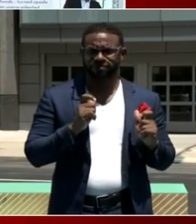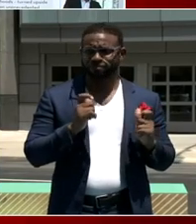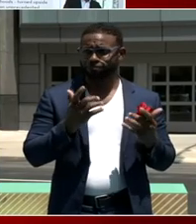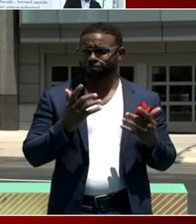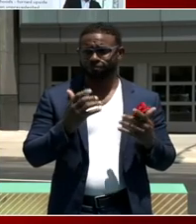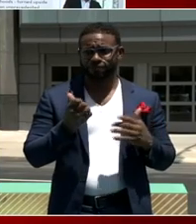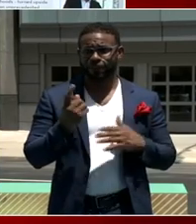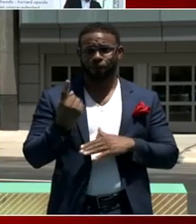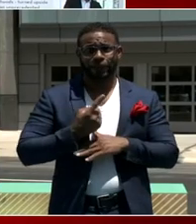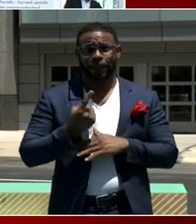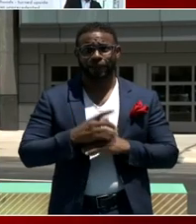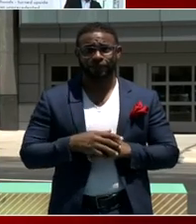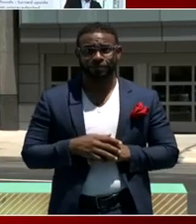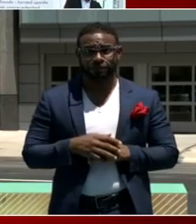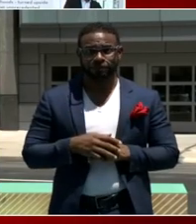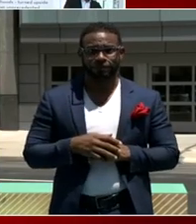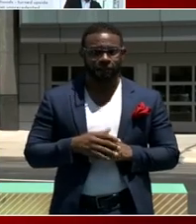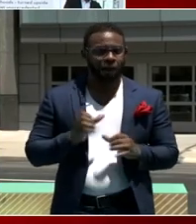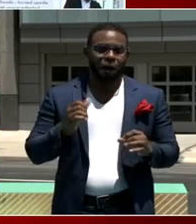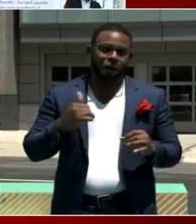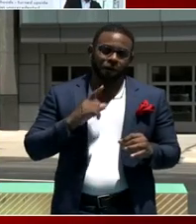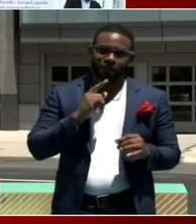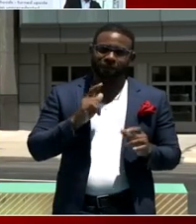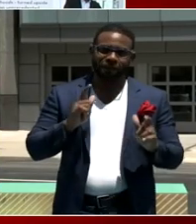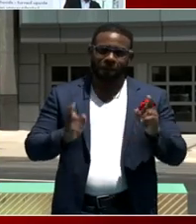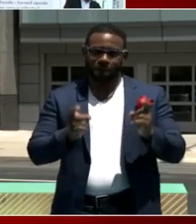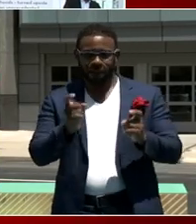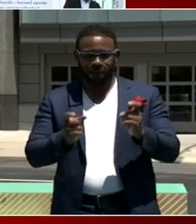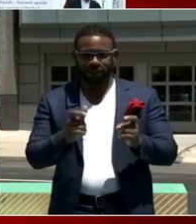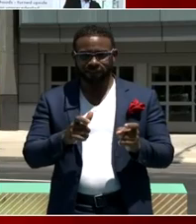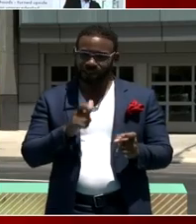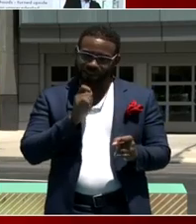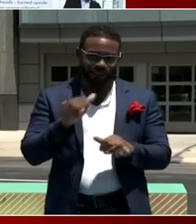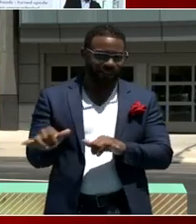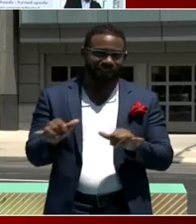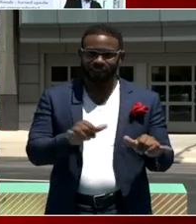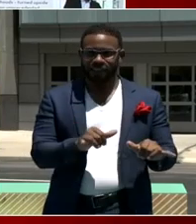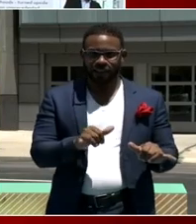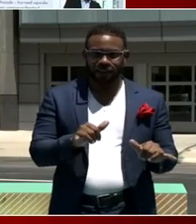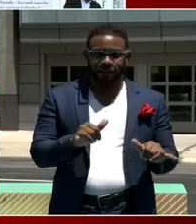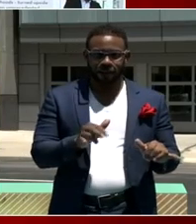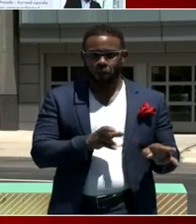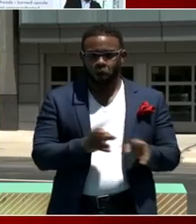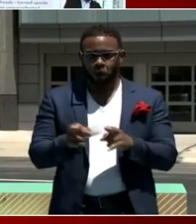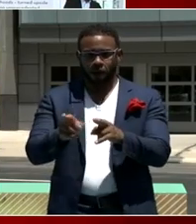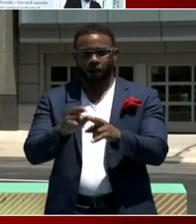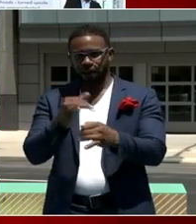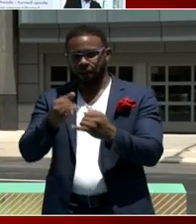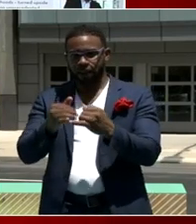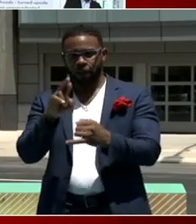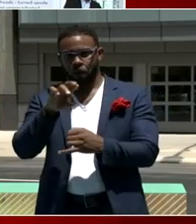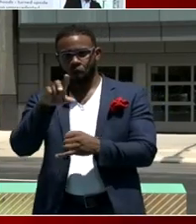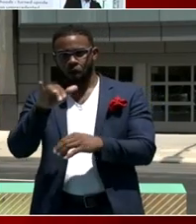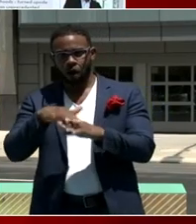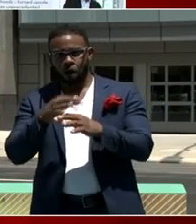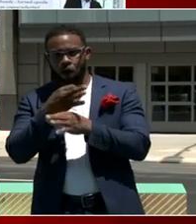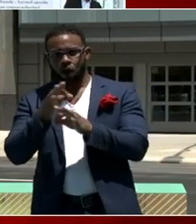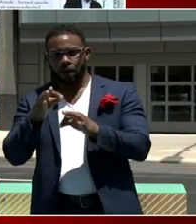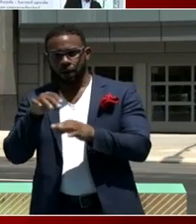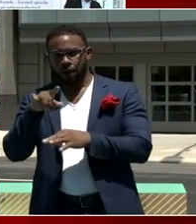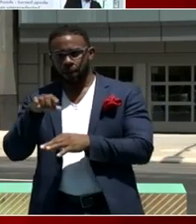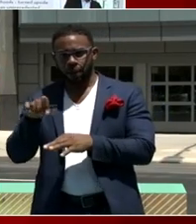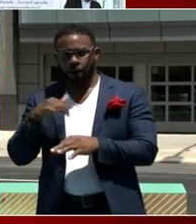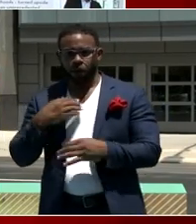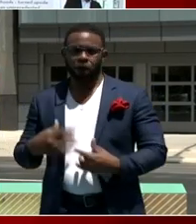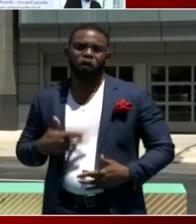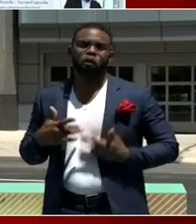in several days, so it was modified. It wasn't the same route, and it ended in a rally on Freedom Plaza. So